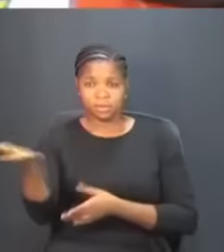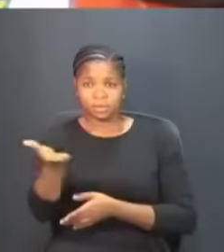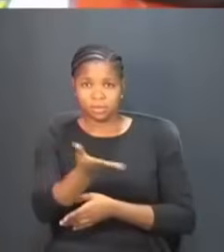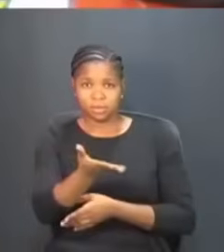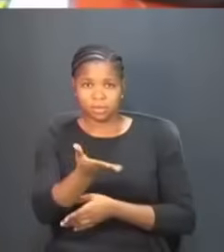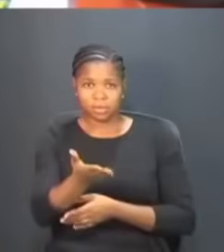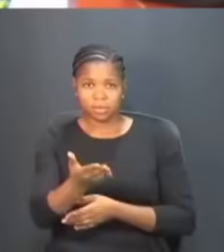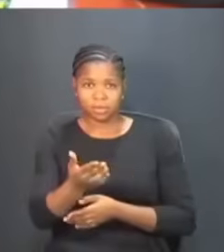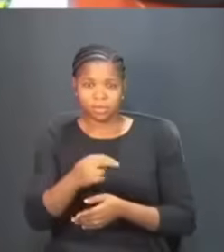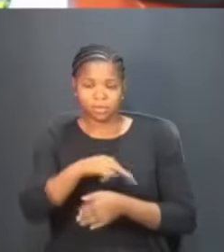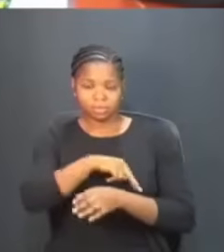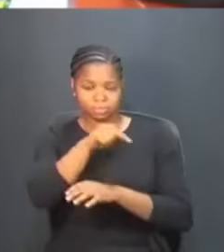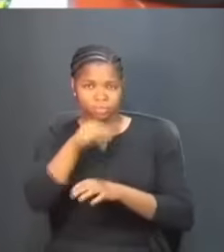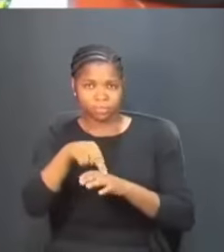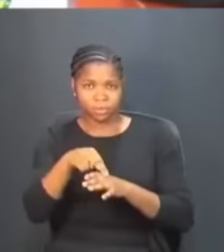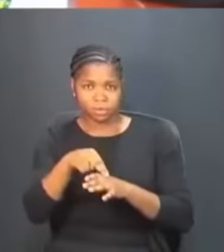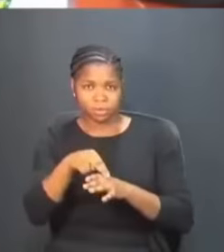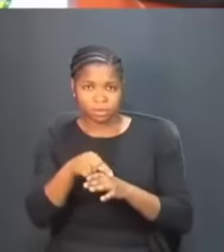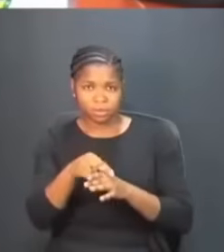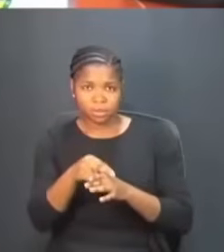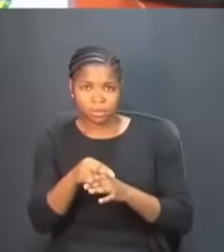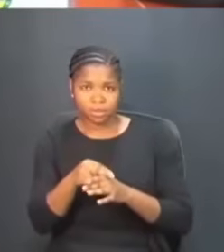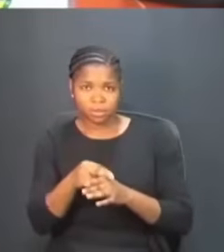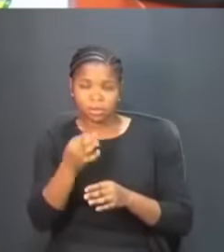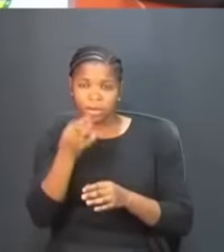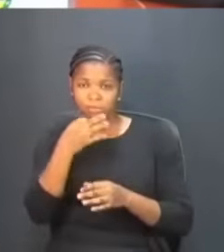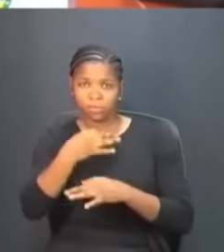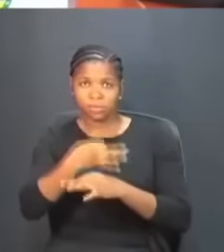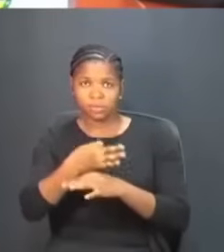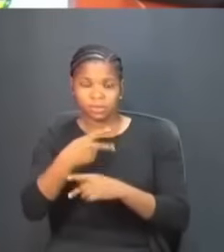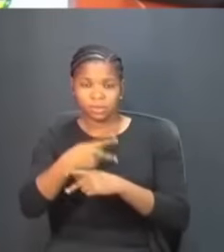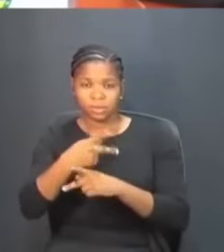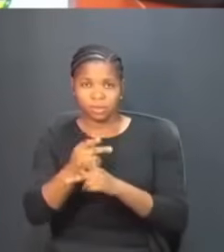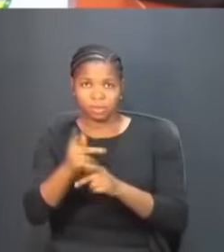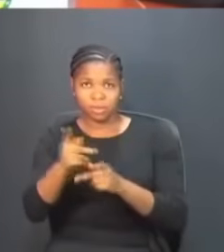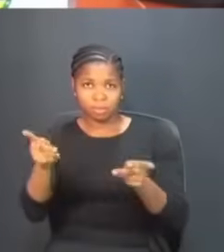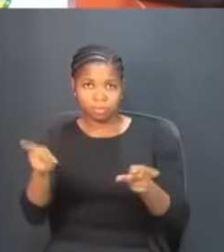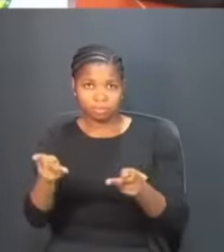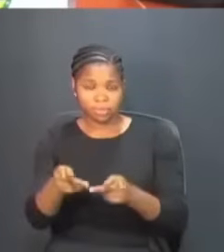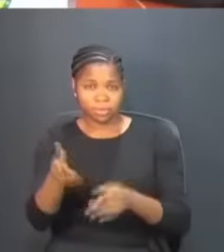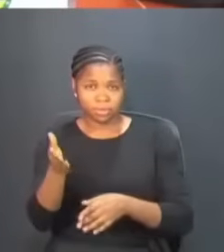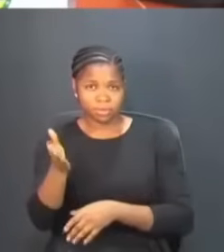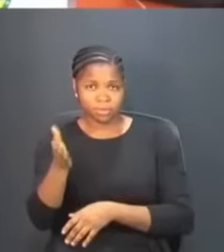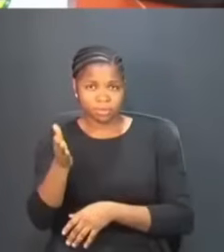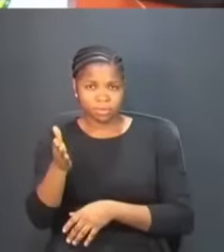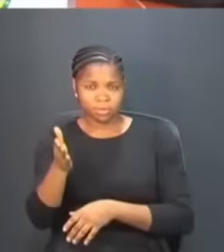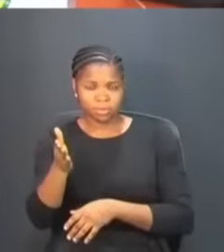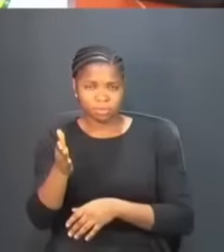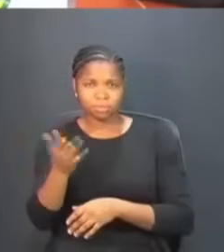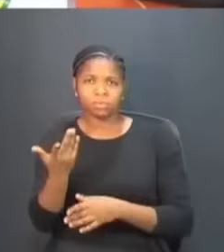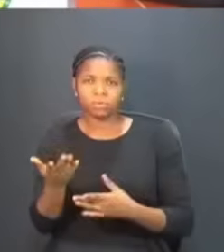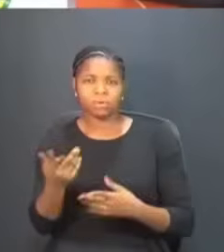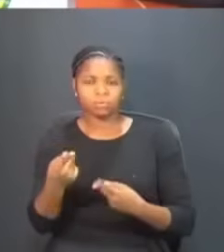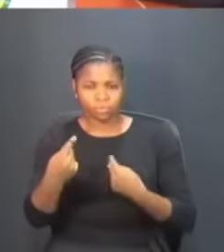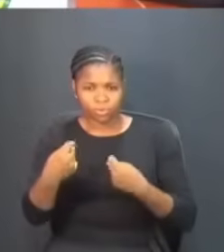national buffer stock is being strengthened to mop up excess food produced